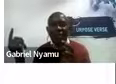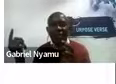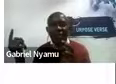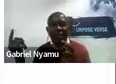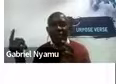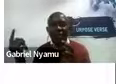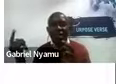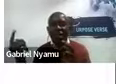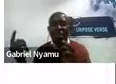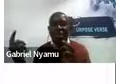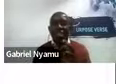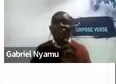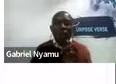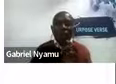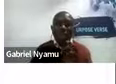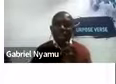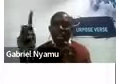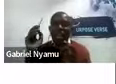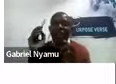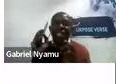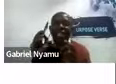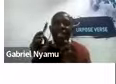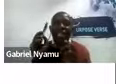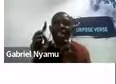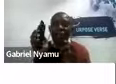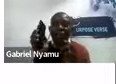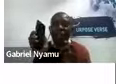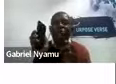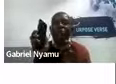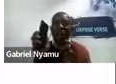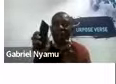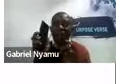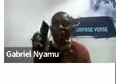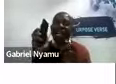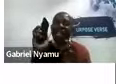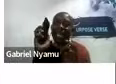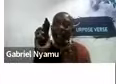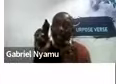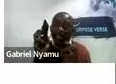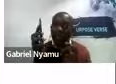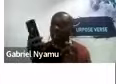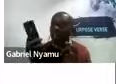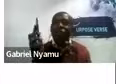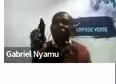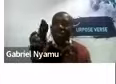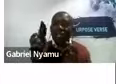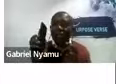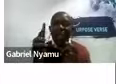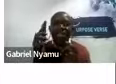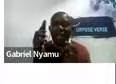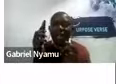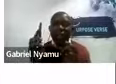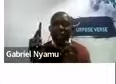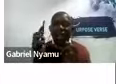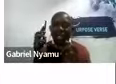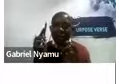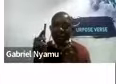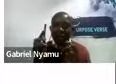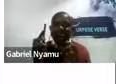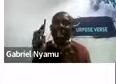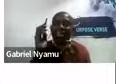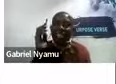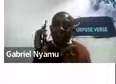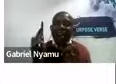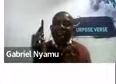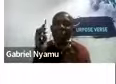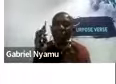is given from elsewhere. This phone cannot declare itself its own purpose. The manufacturer, whether it's an iPhone or a